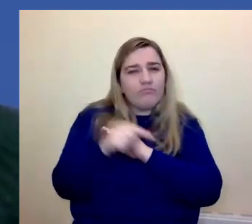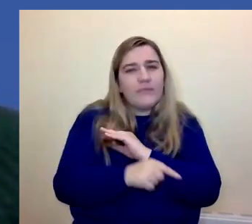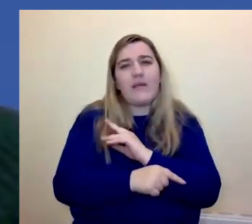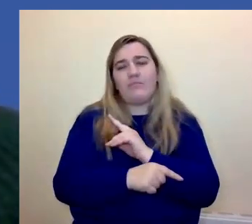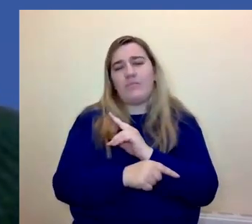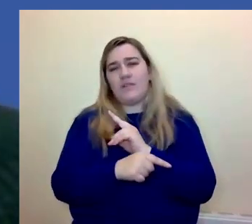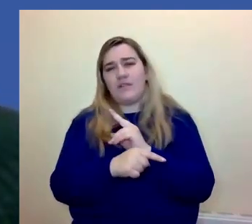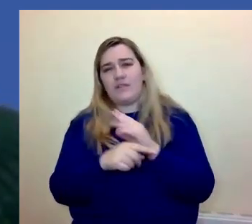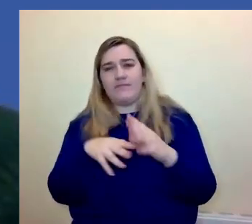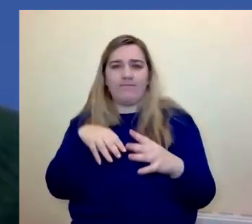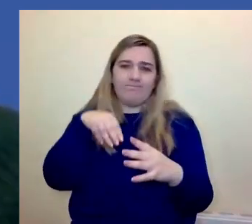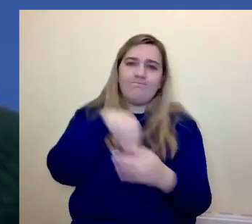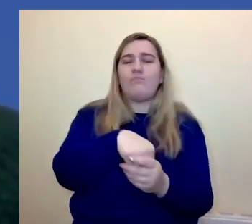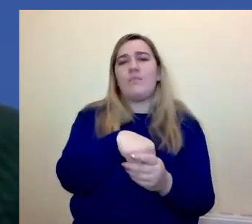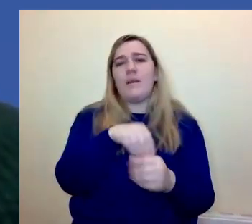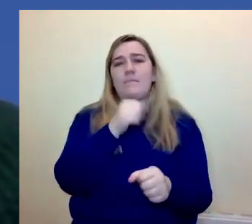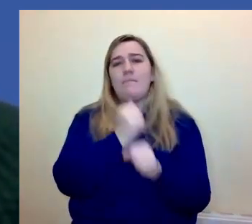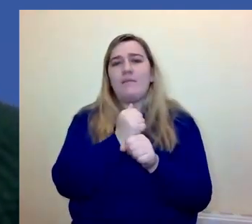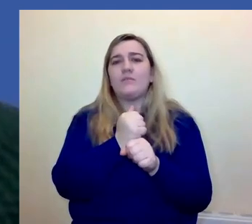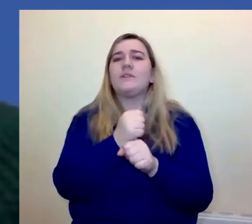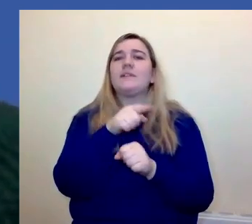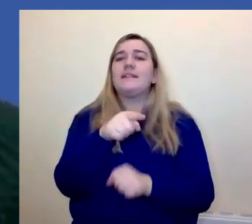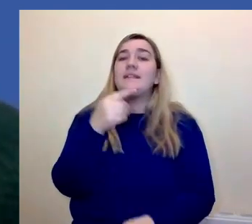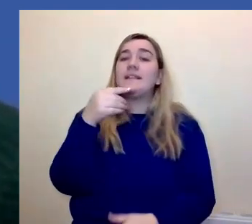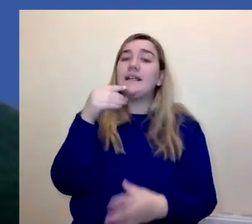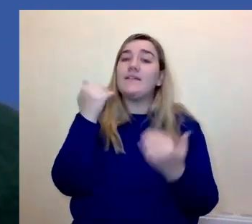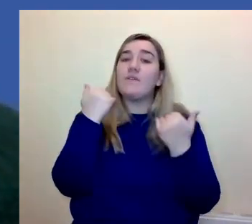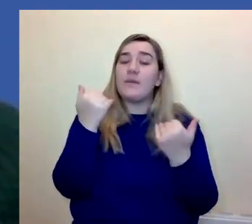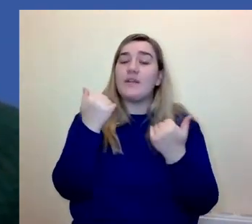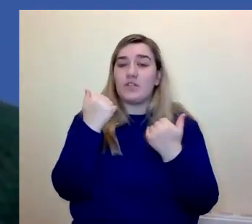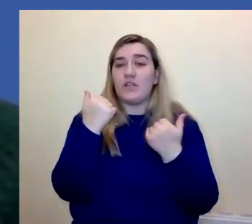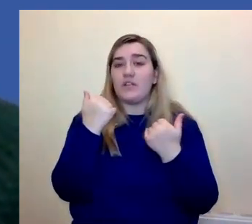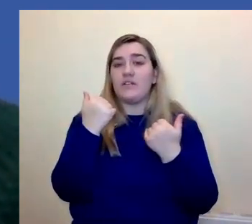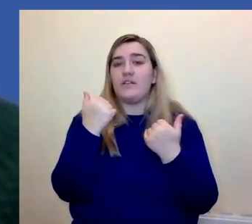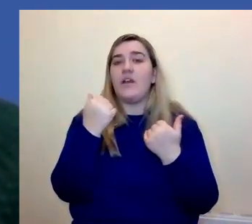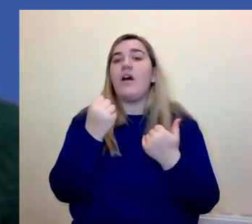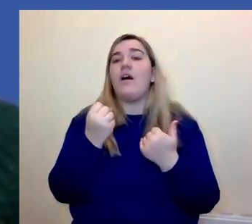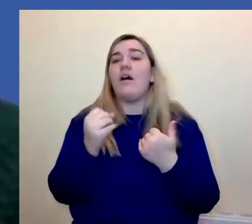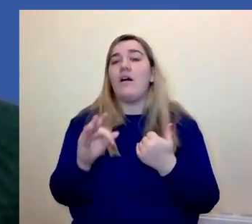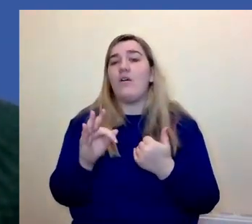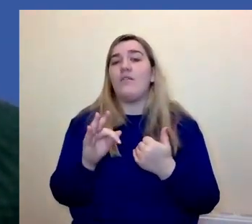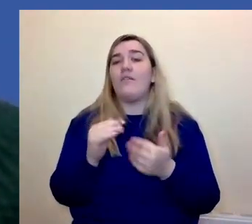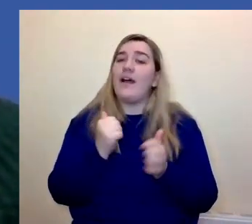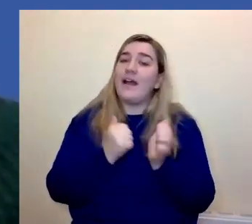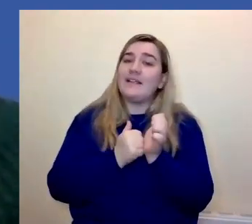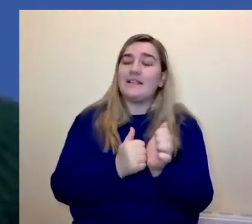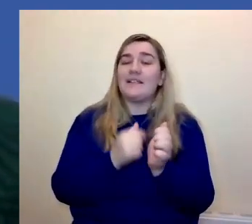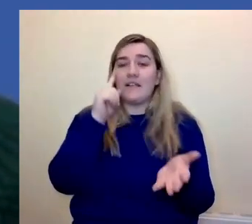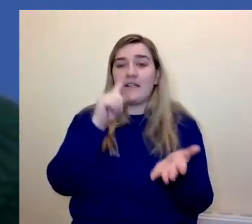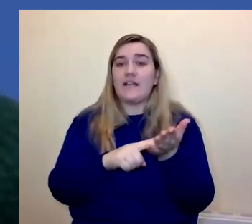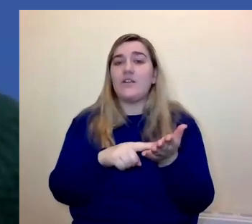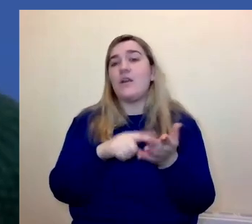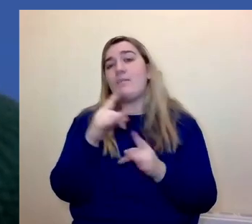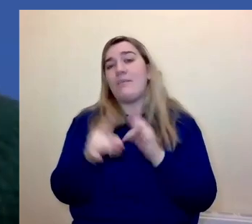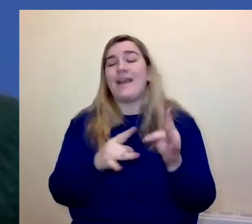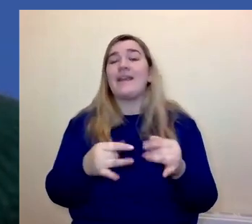into the information of the Assisted Decision-Making Capacity